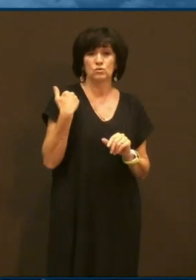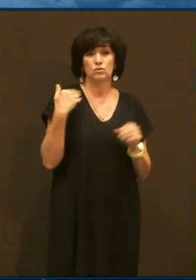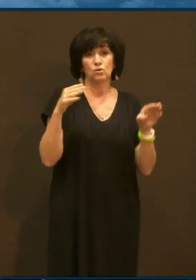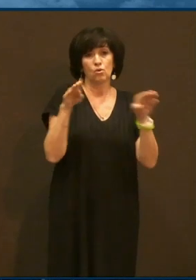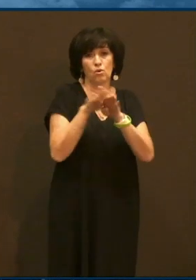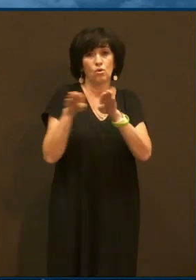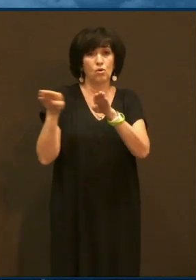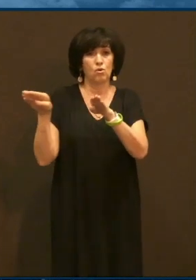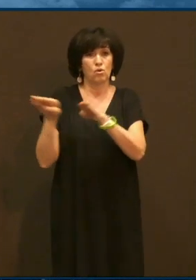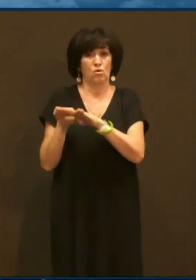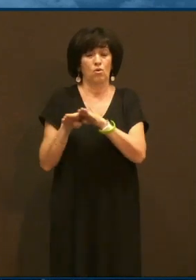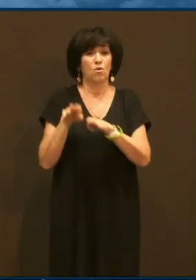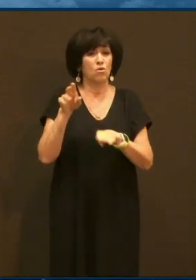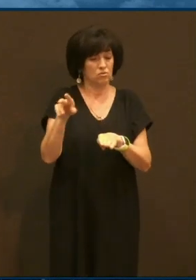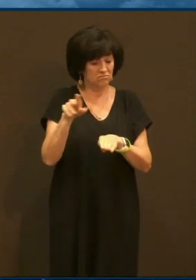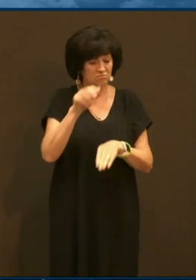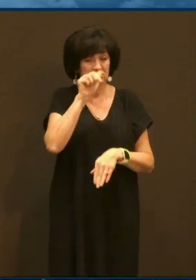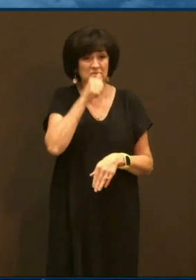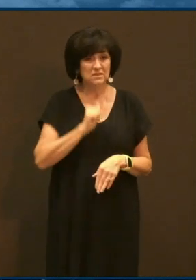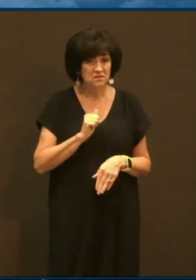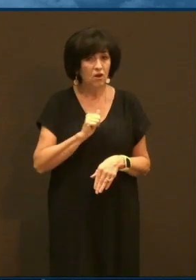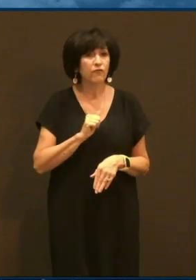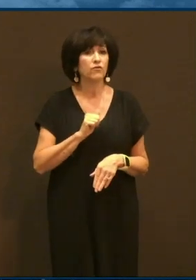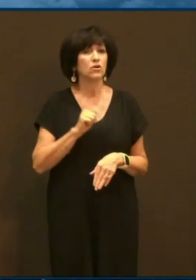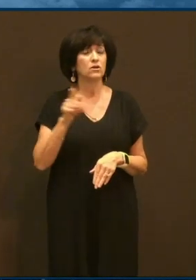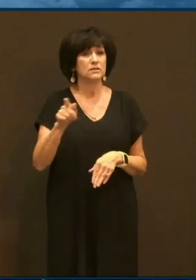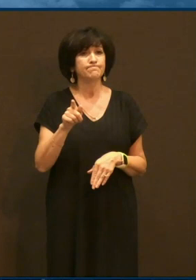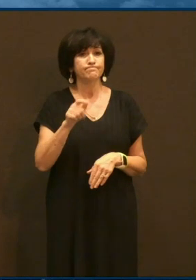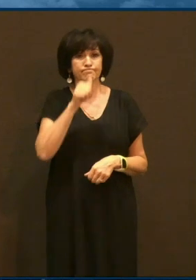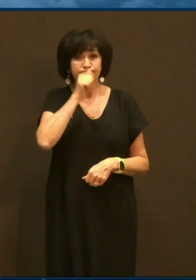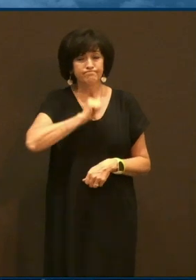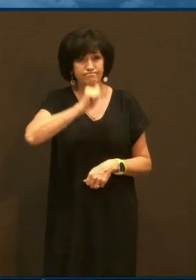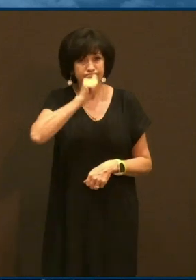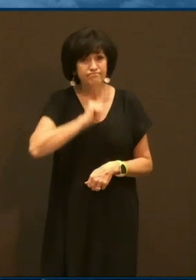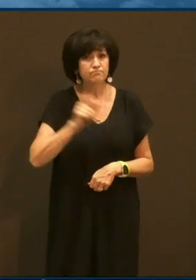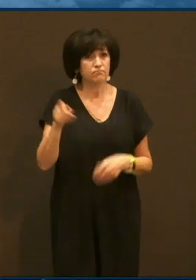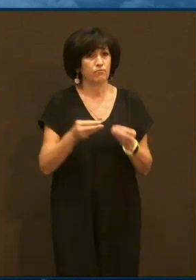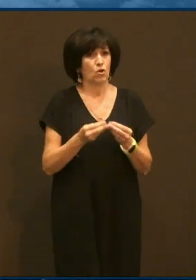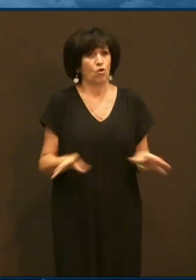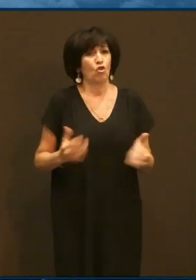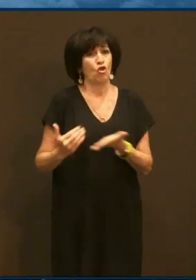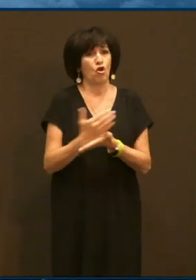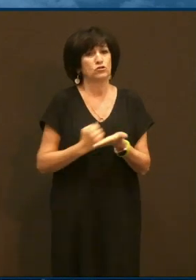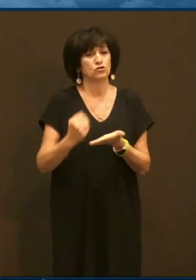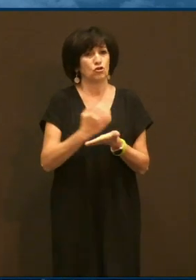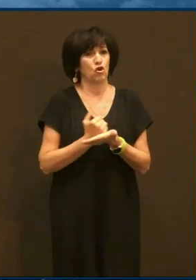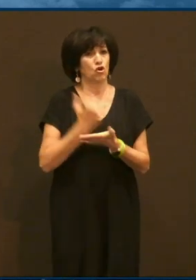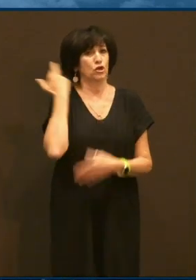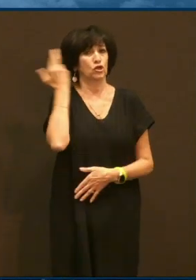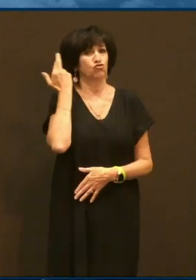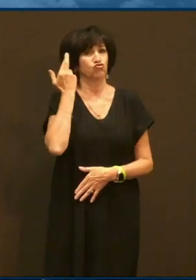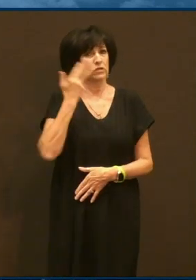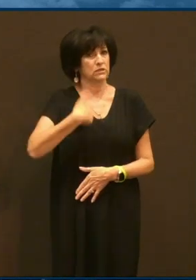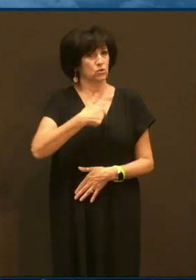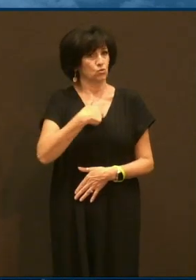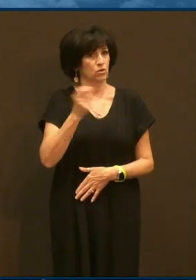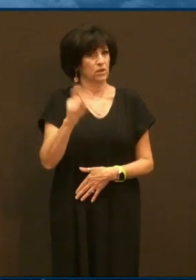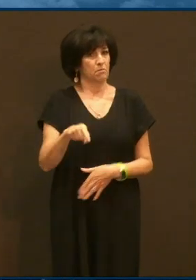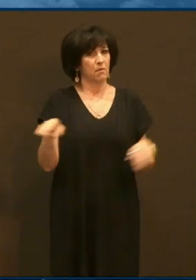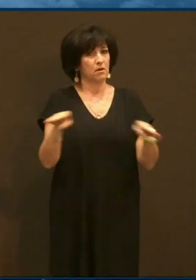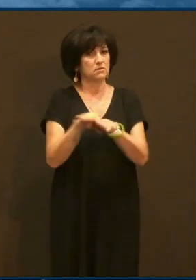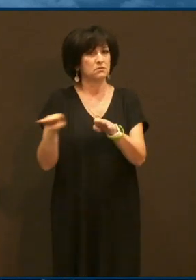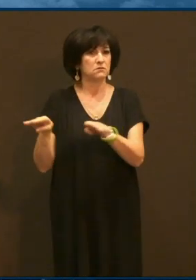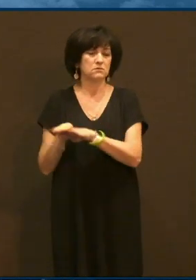and business owners, organizations with respect to lost revenue because of the shutdowns. And now it would be a